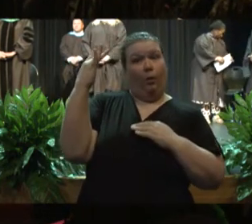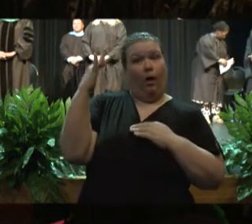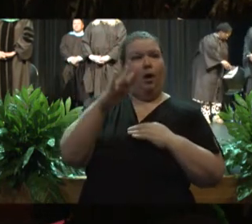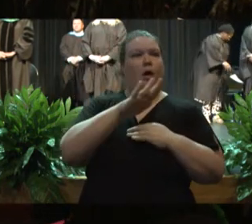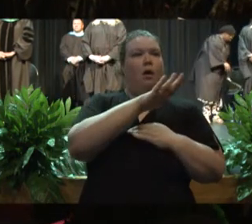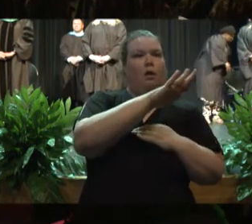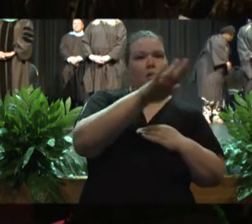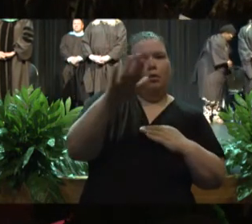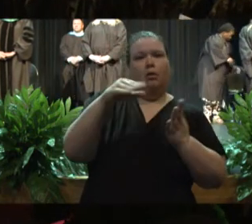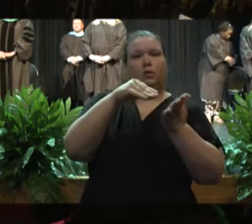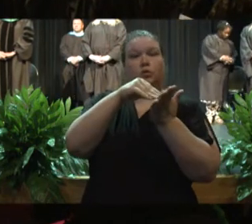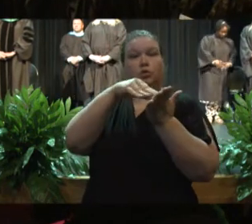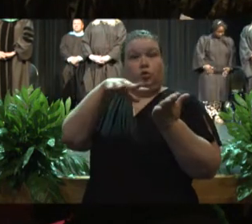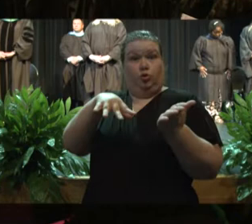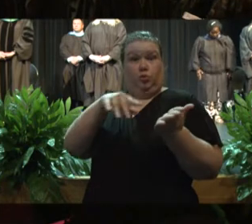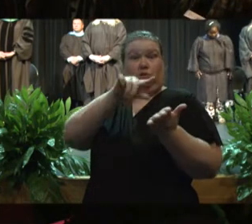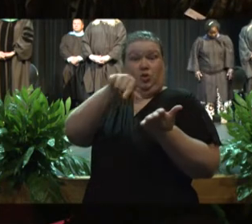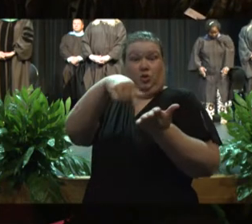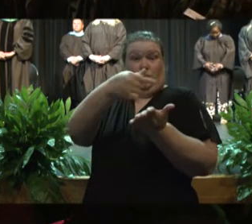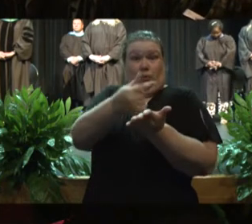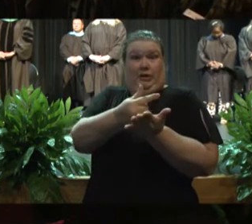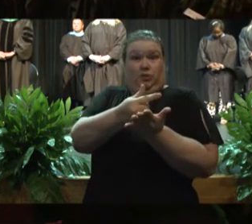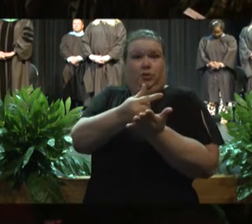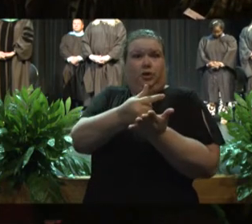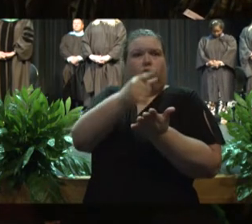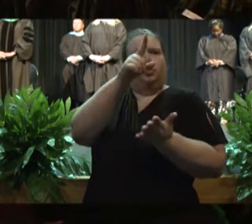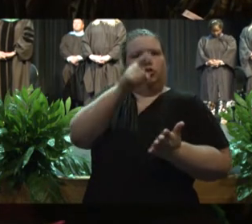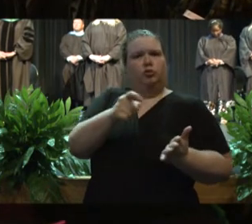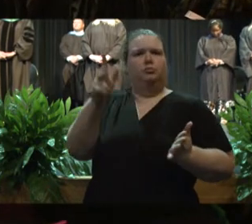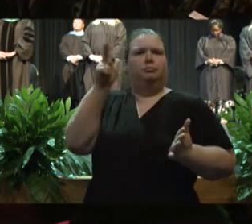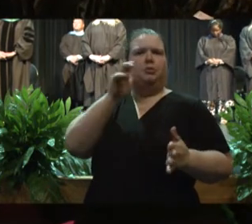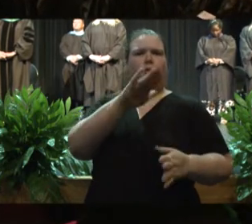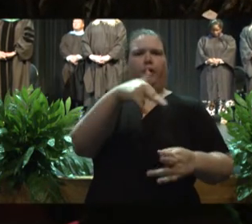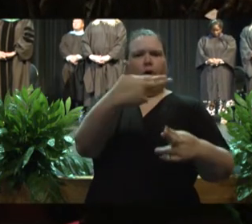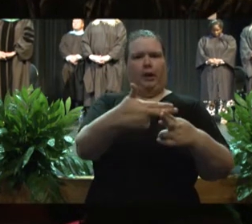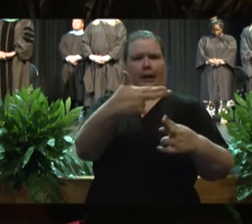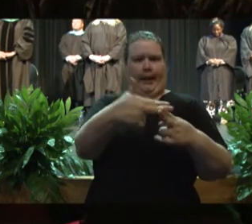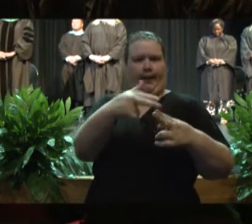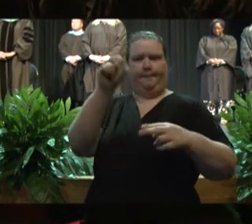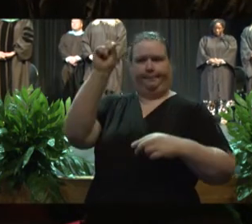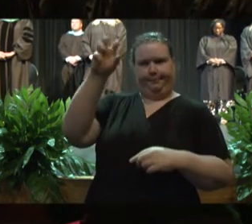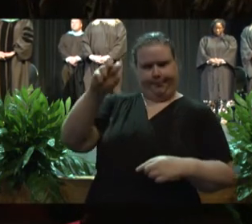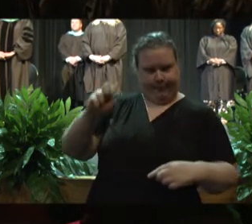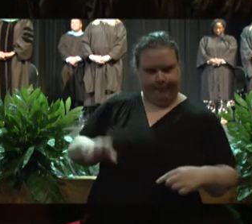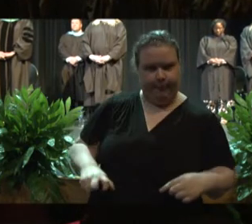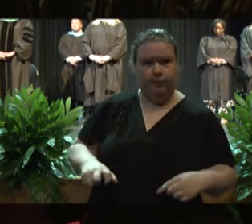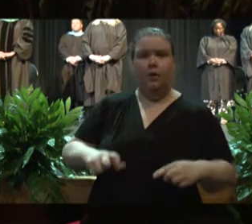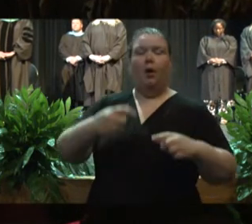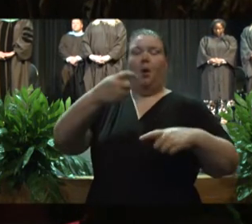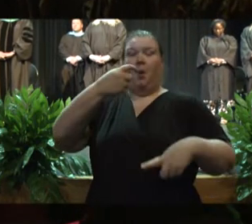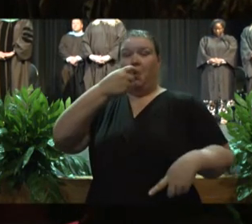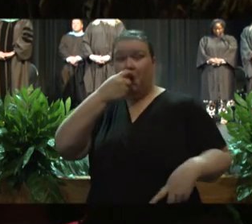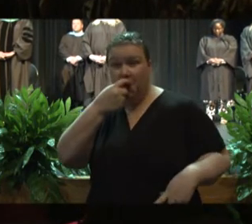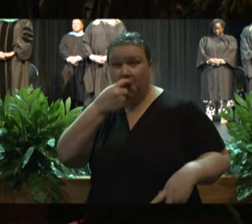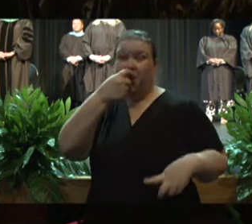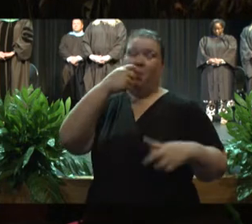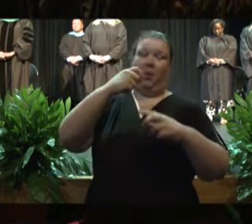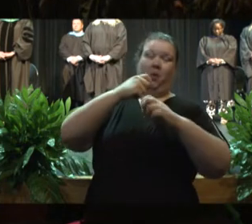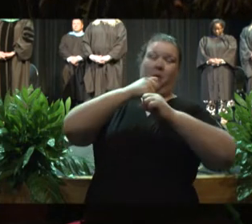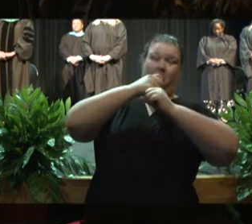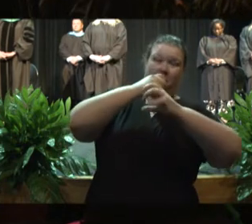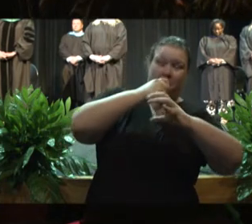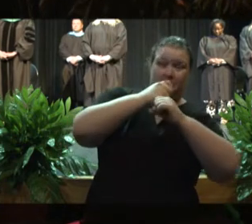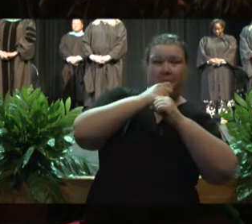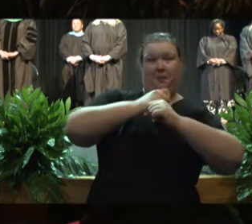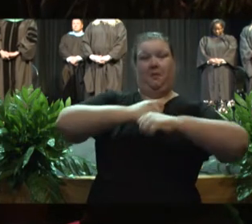to hear his or her name announced. Noisemakers, horns, bells, confetti, or any other distractors are